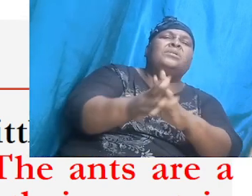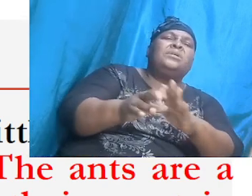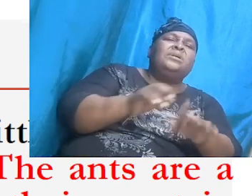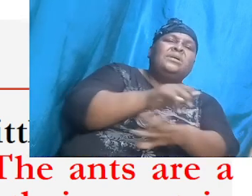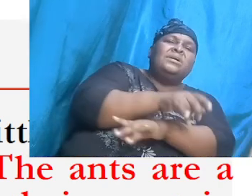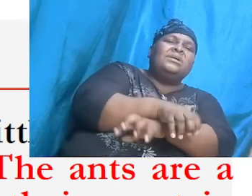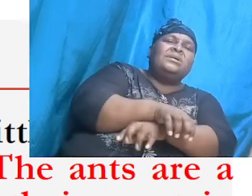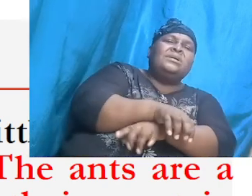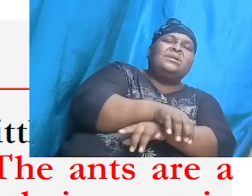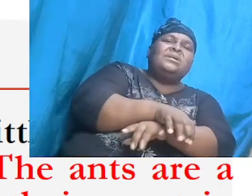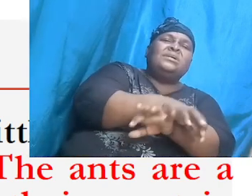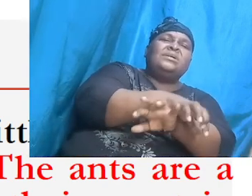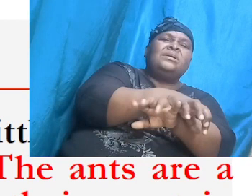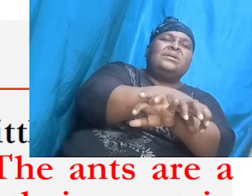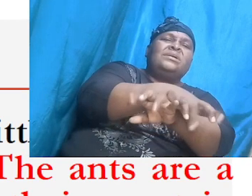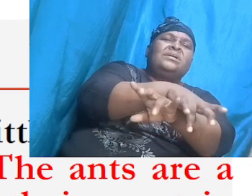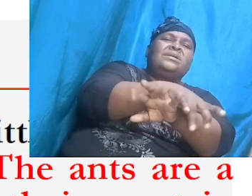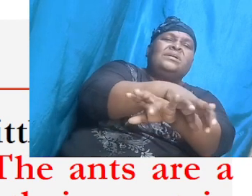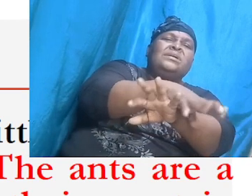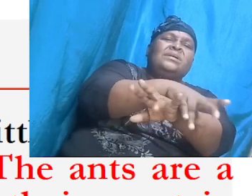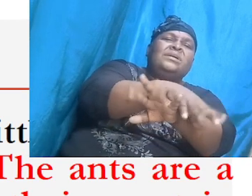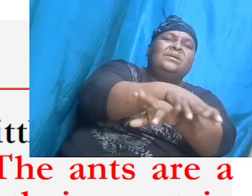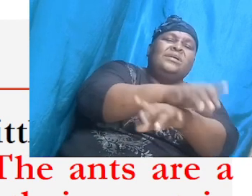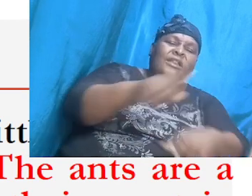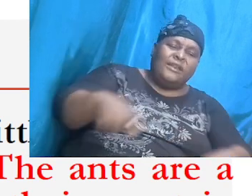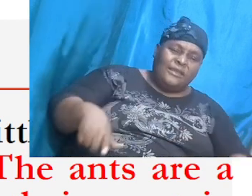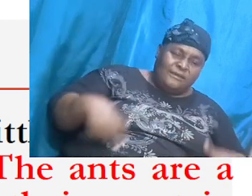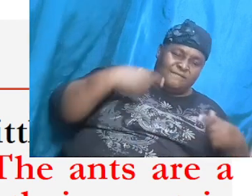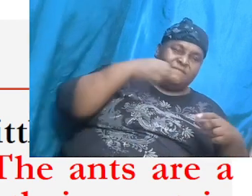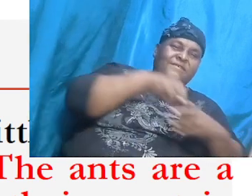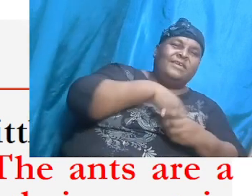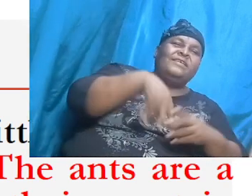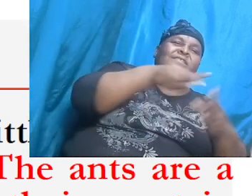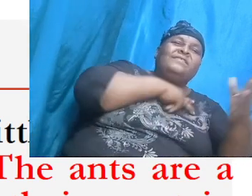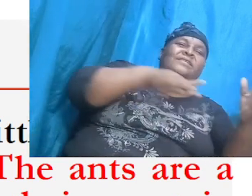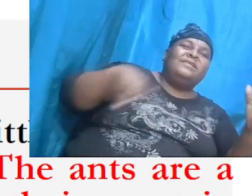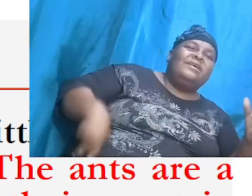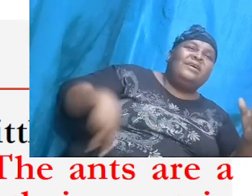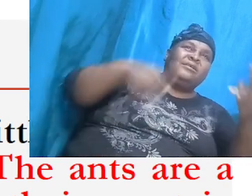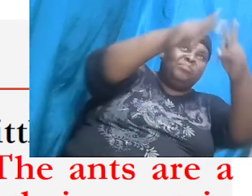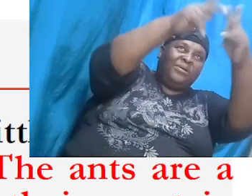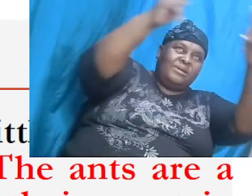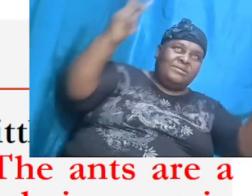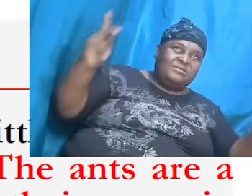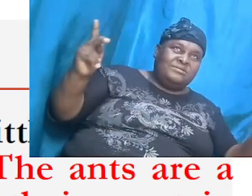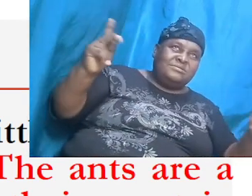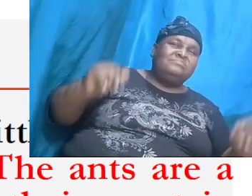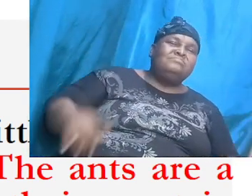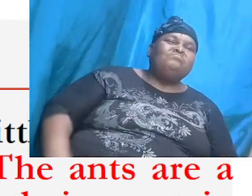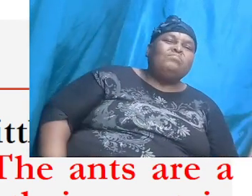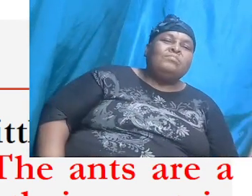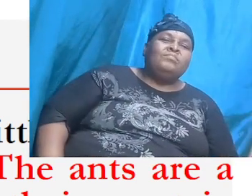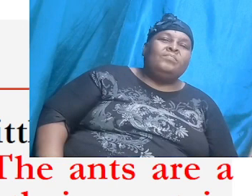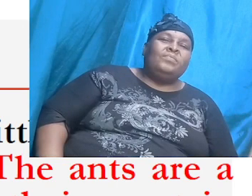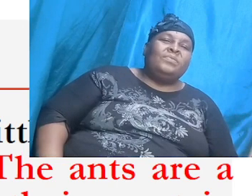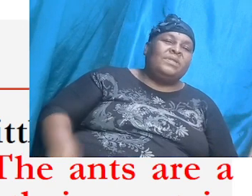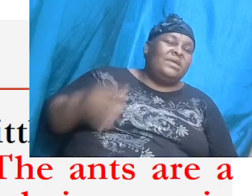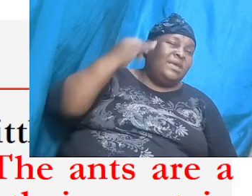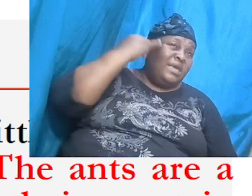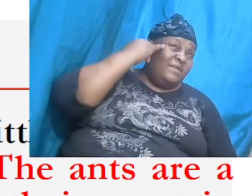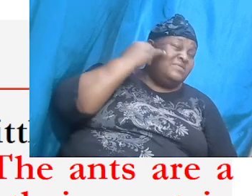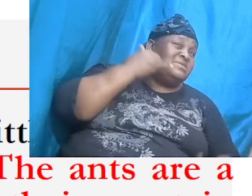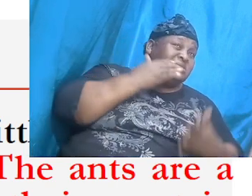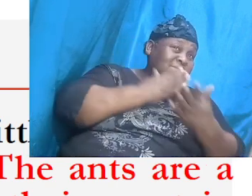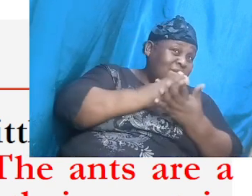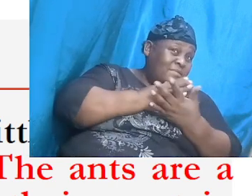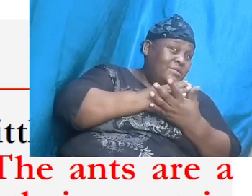hands and is in the king's palace. Now, if we should stop, and this